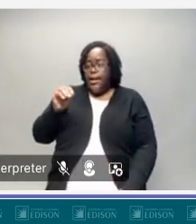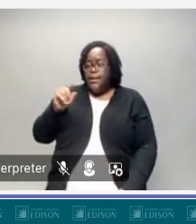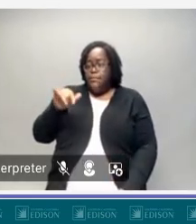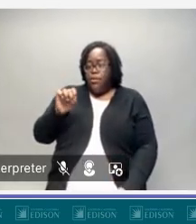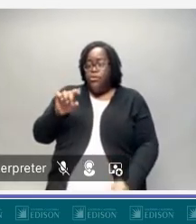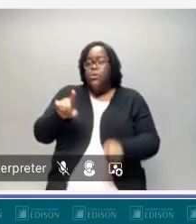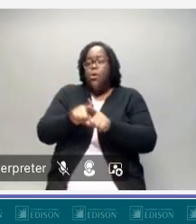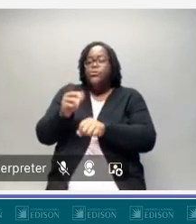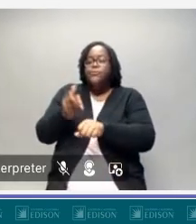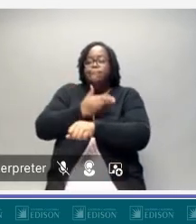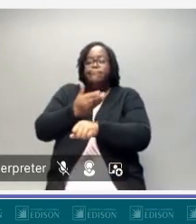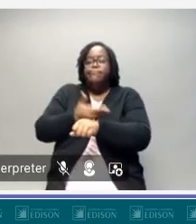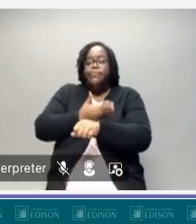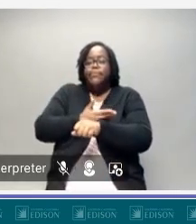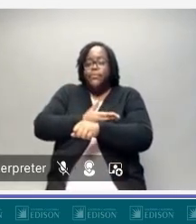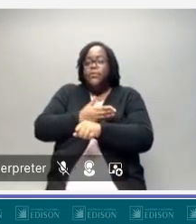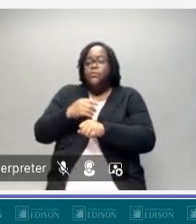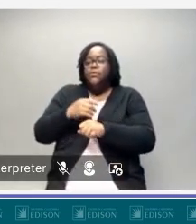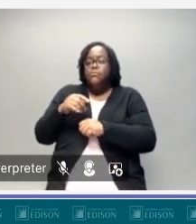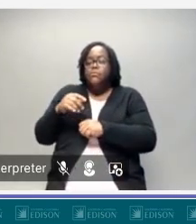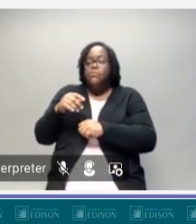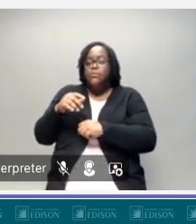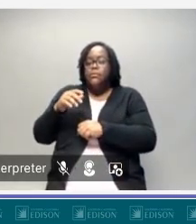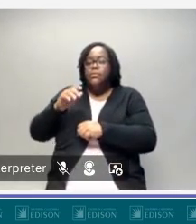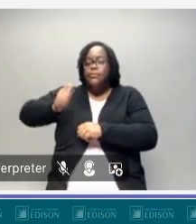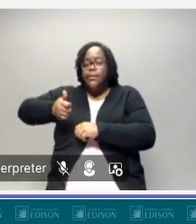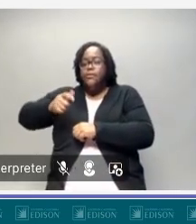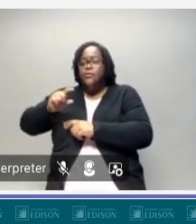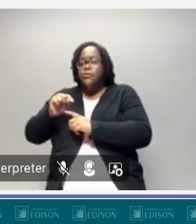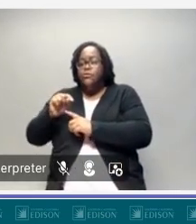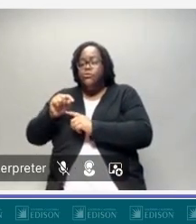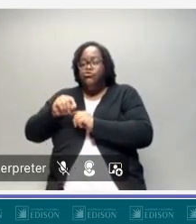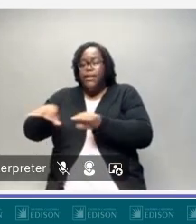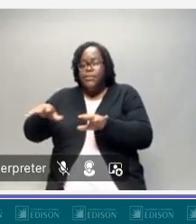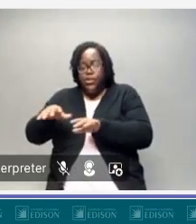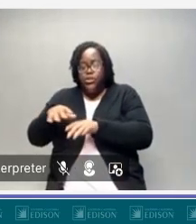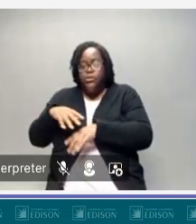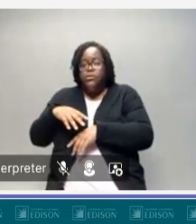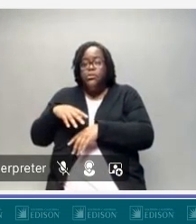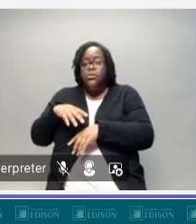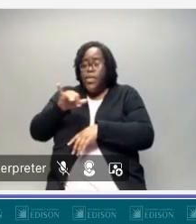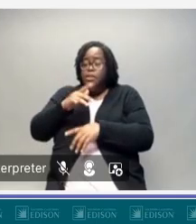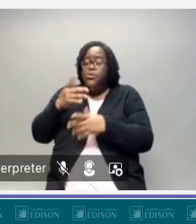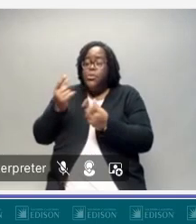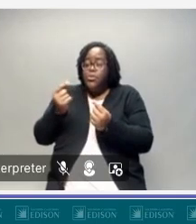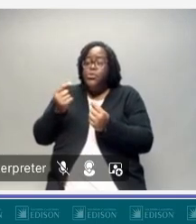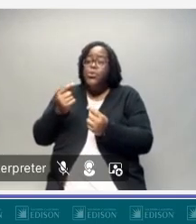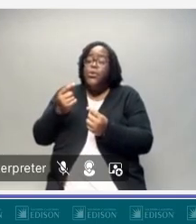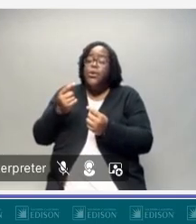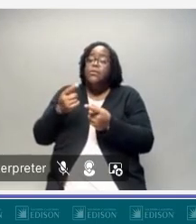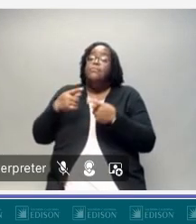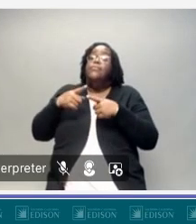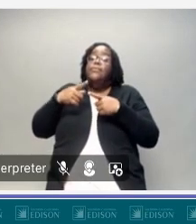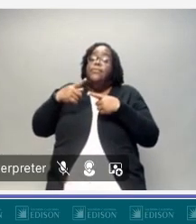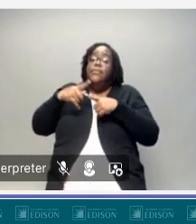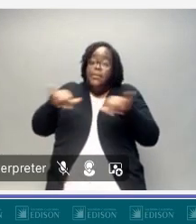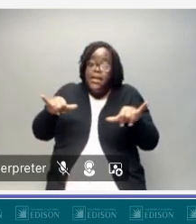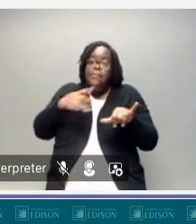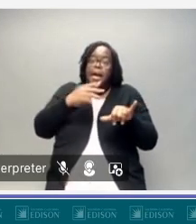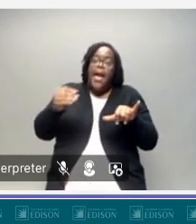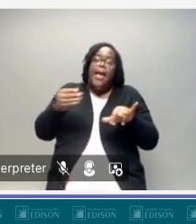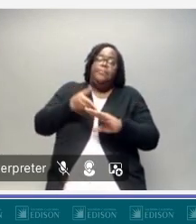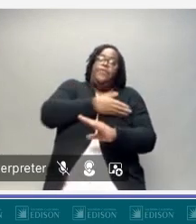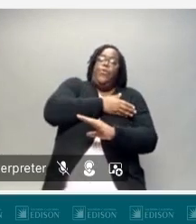line. So those are some of the other things we're doing besides and before PSPS. Next slide.